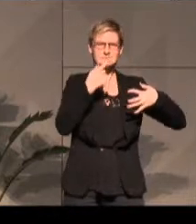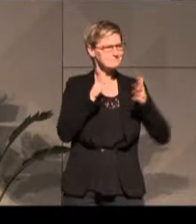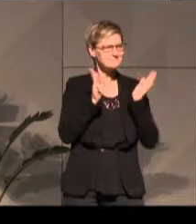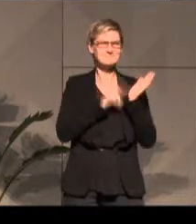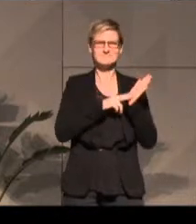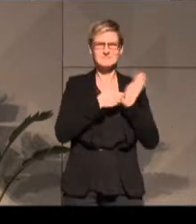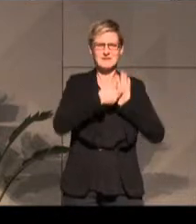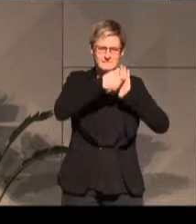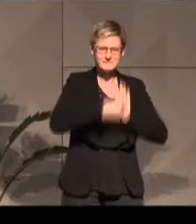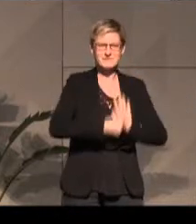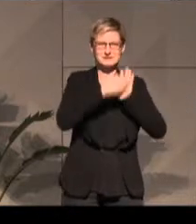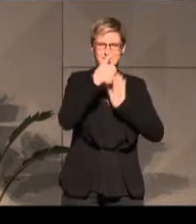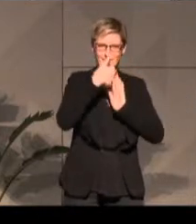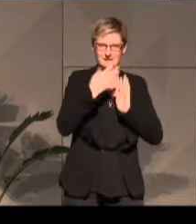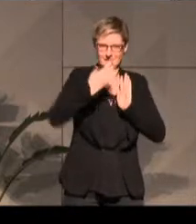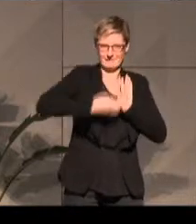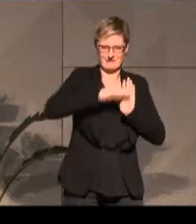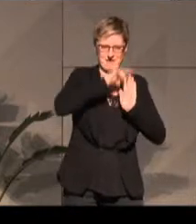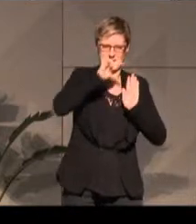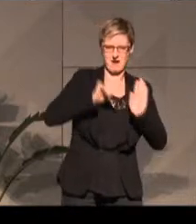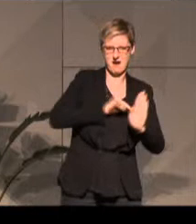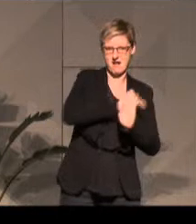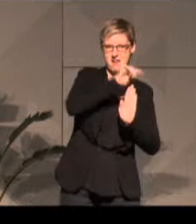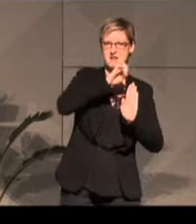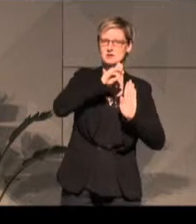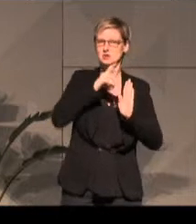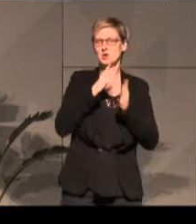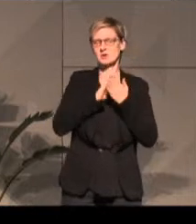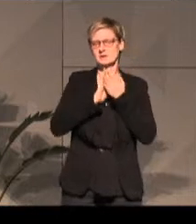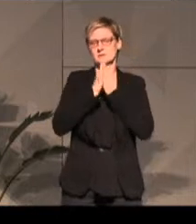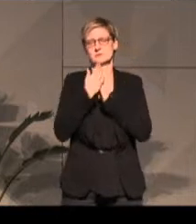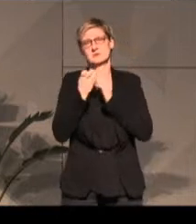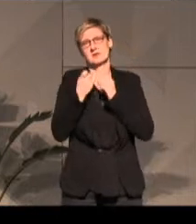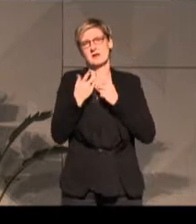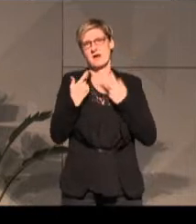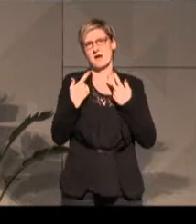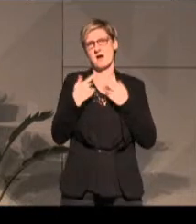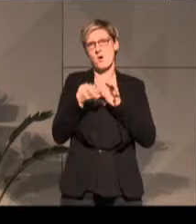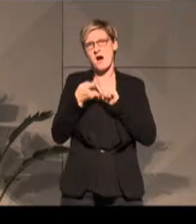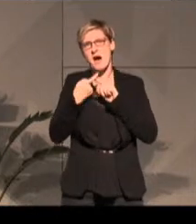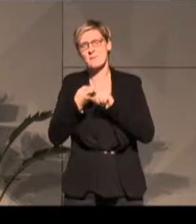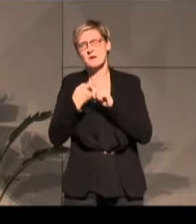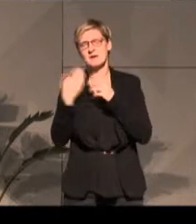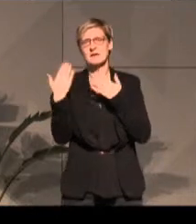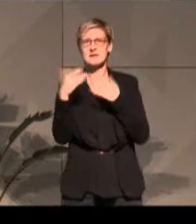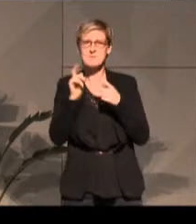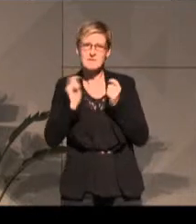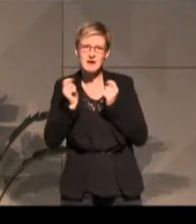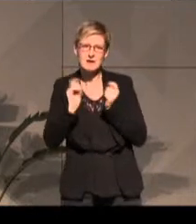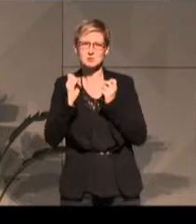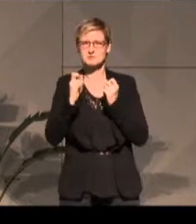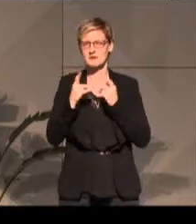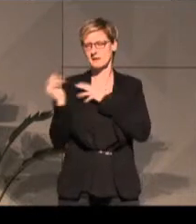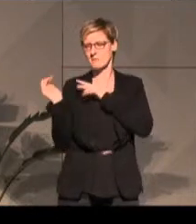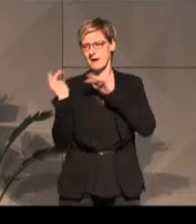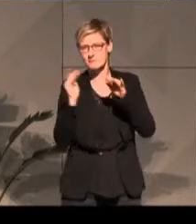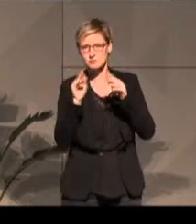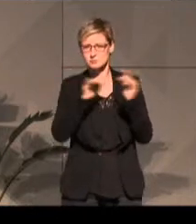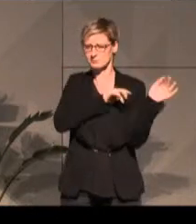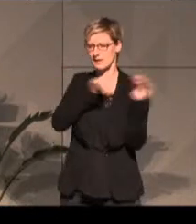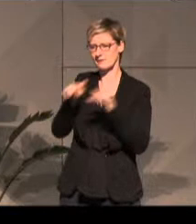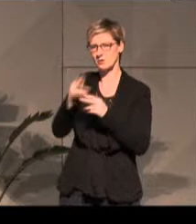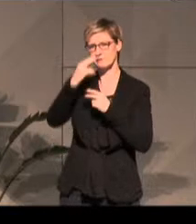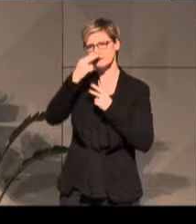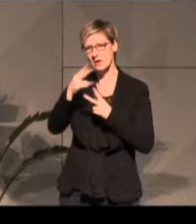get there, you really need to do your measurements and evaluate what we've seen. And in our climate models, we will be able to understand